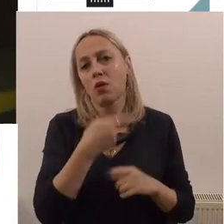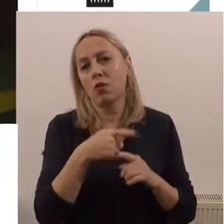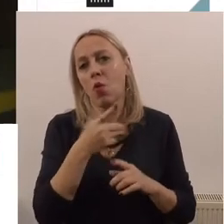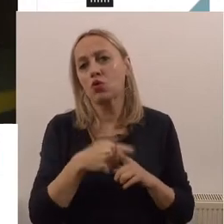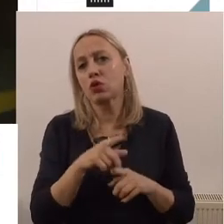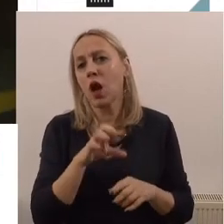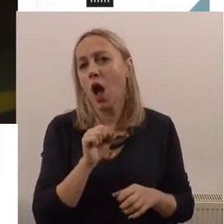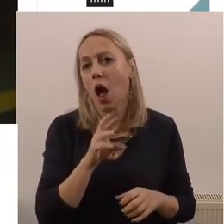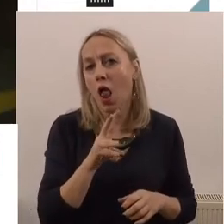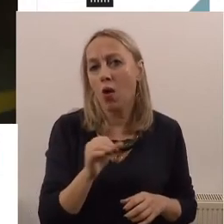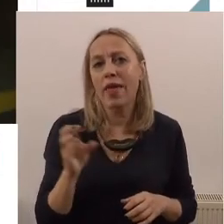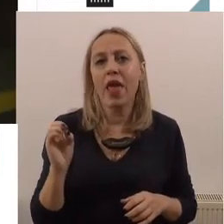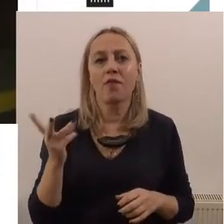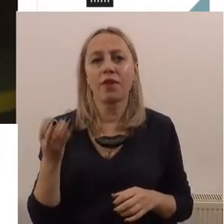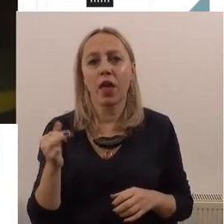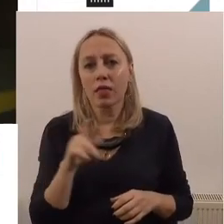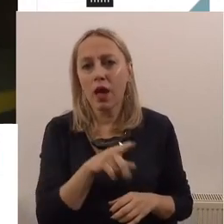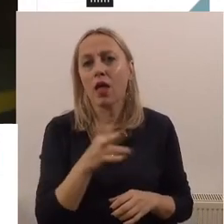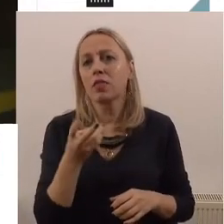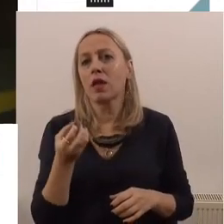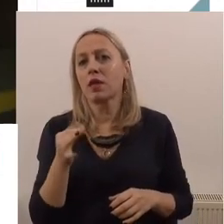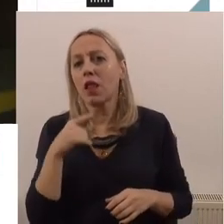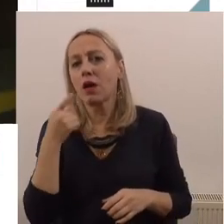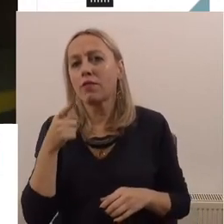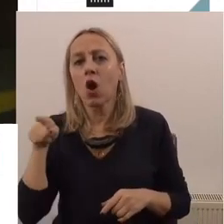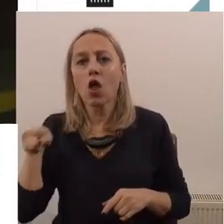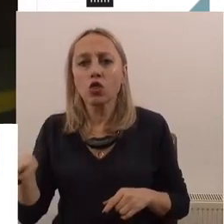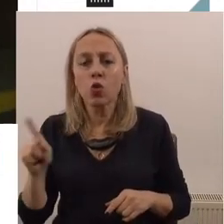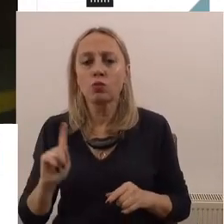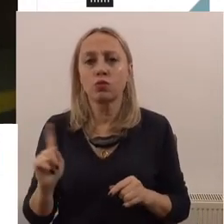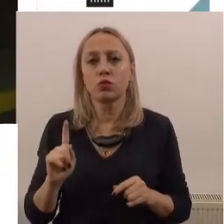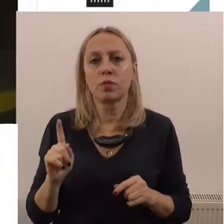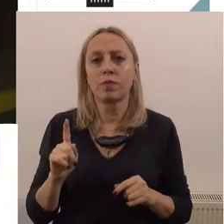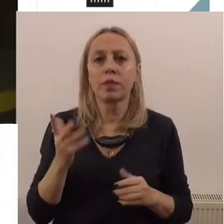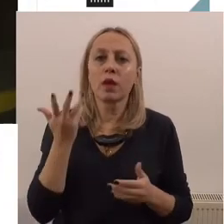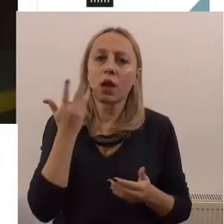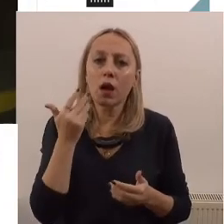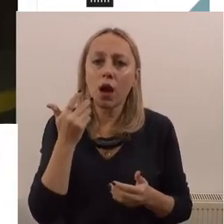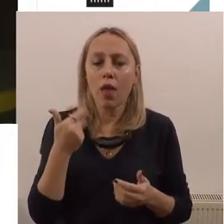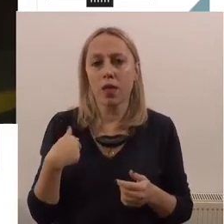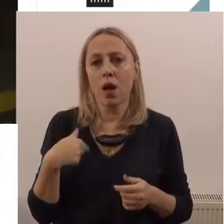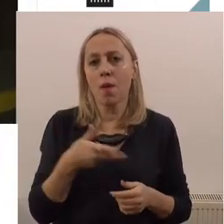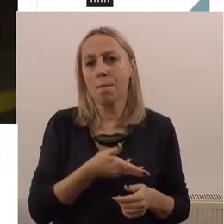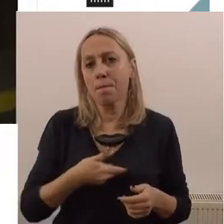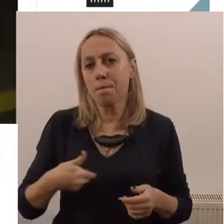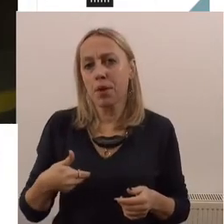Alena and Evgenia and now Natalia